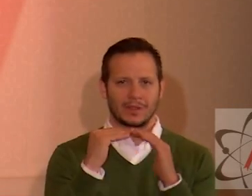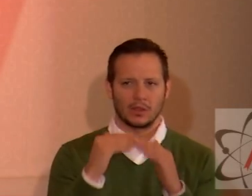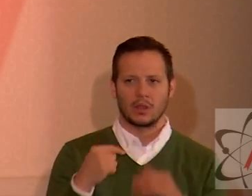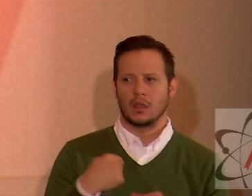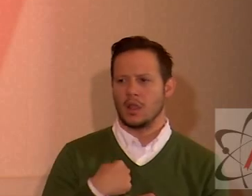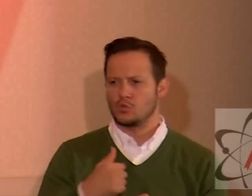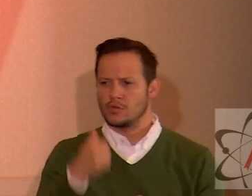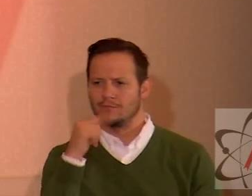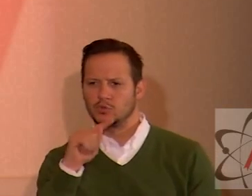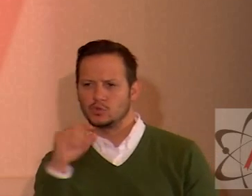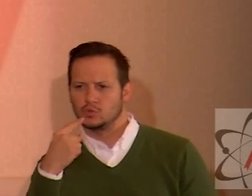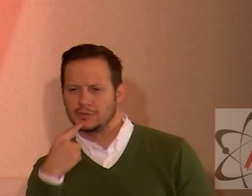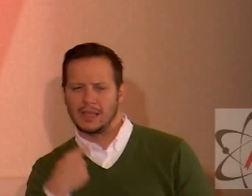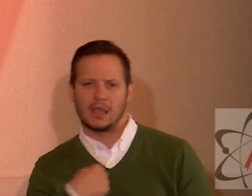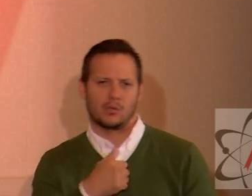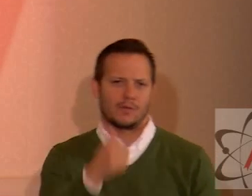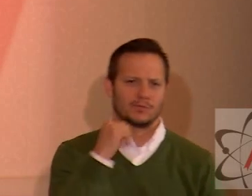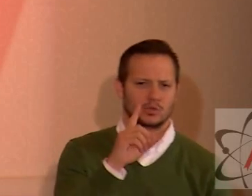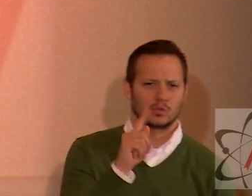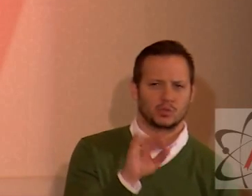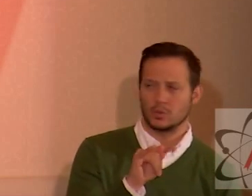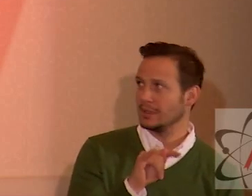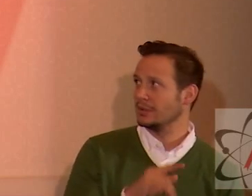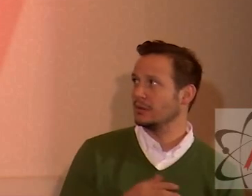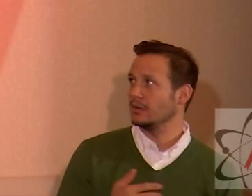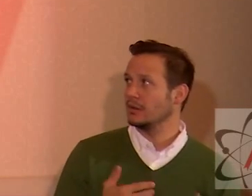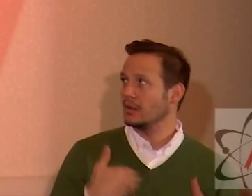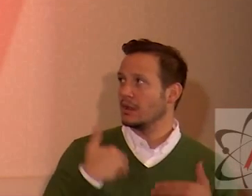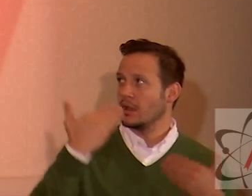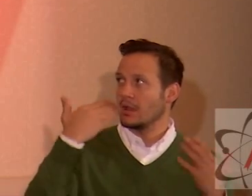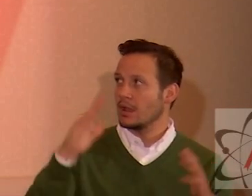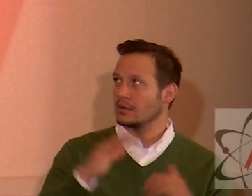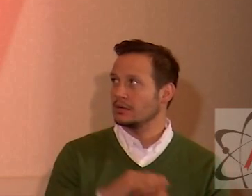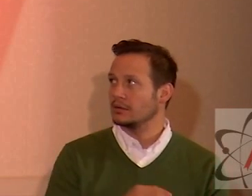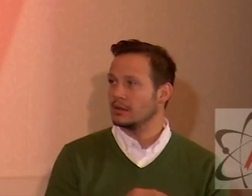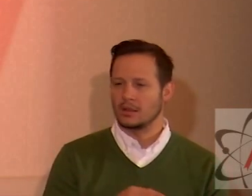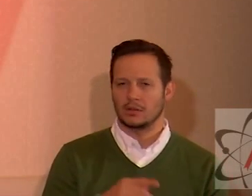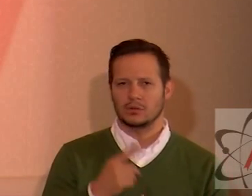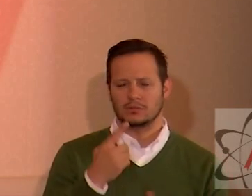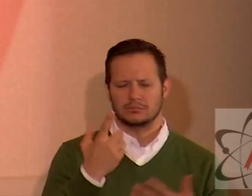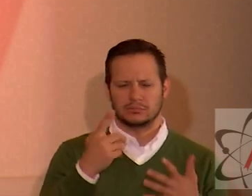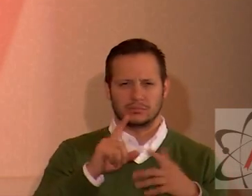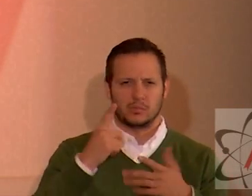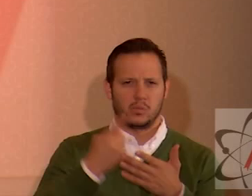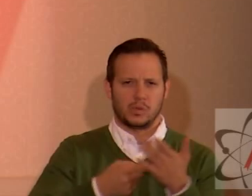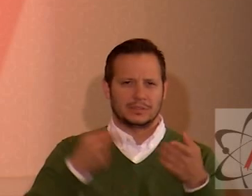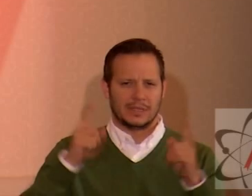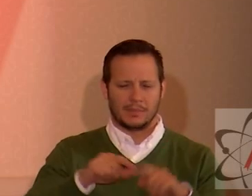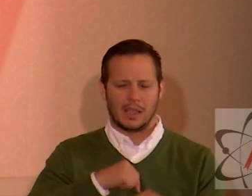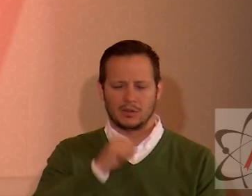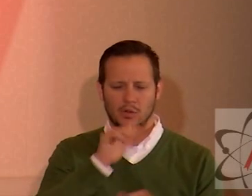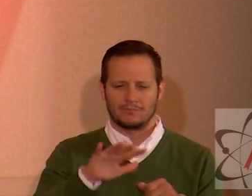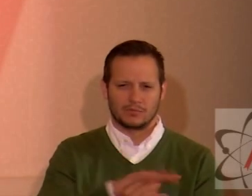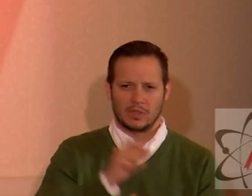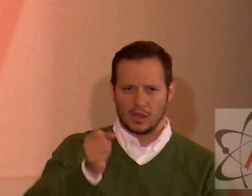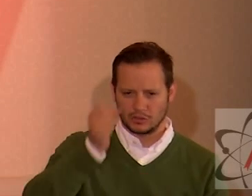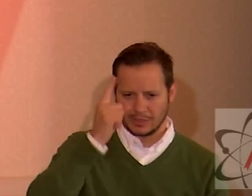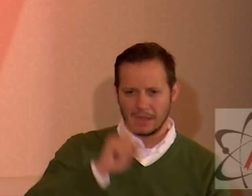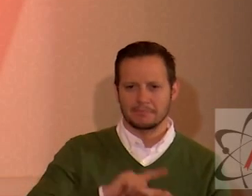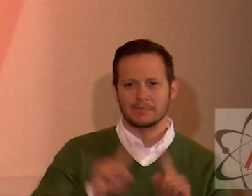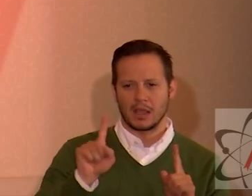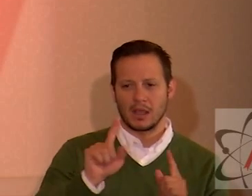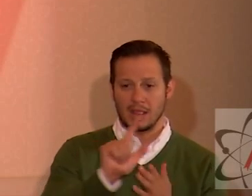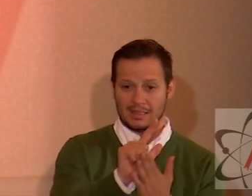we refuse, comes from. Maybe it's one of Michio Kaku's alternate multiverses. I don't really understand them. But from a